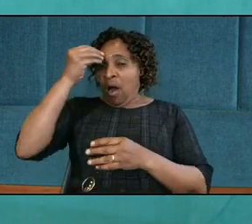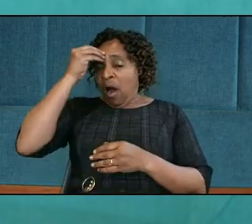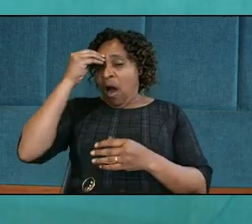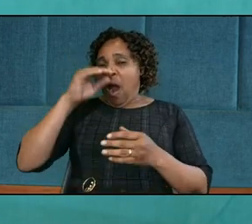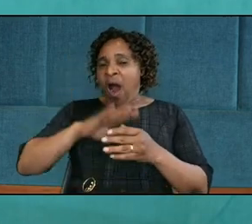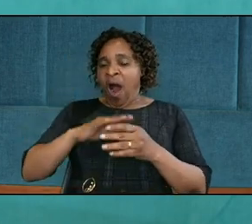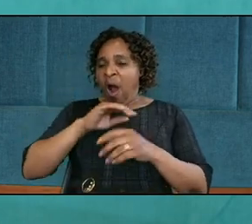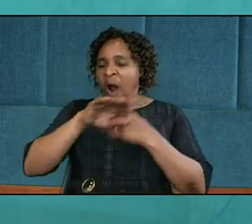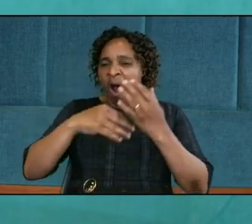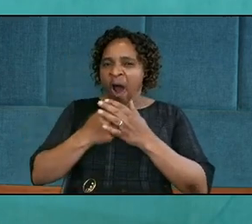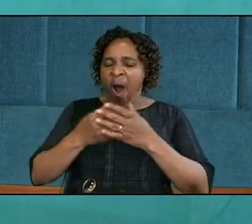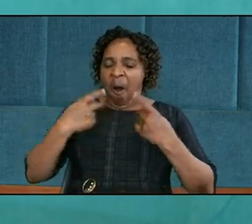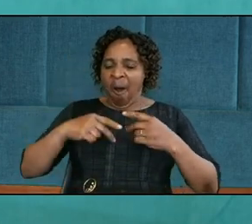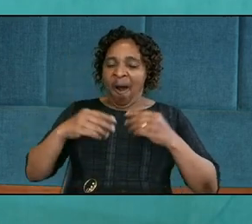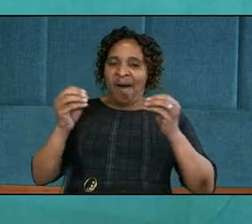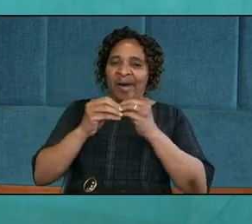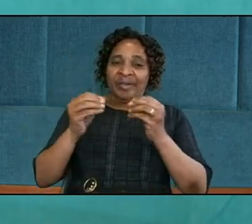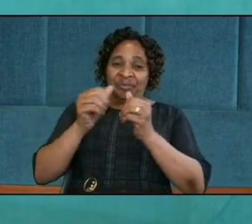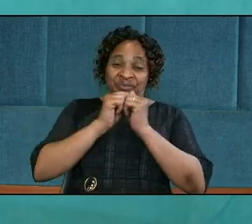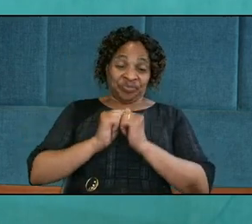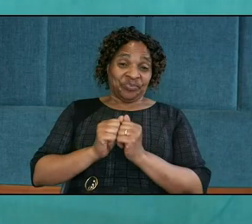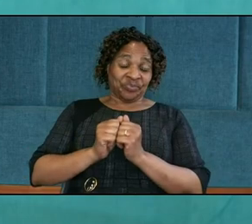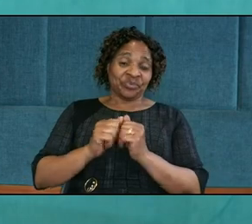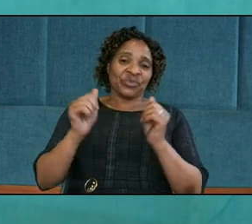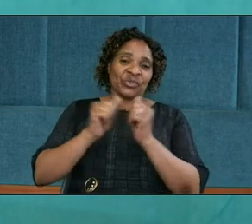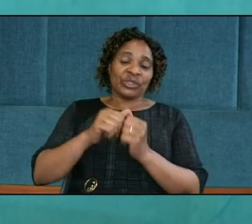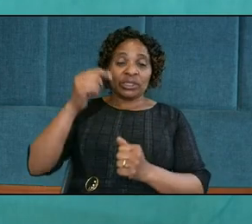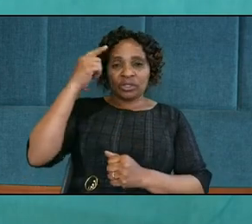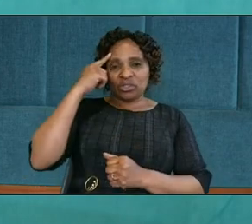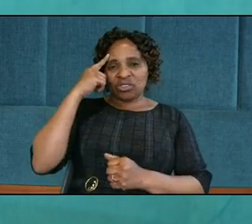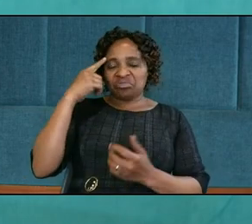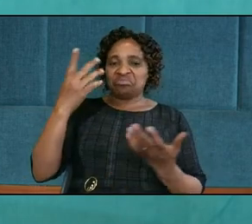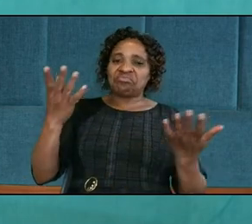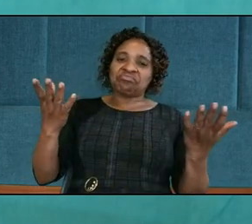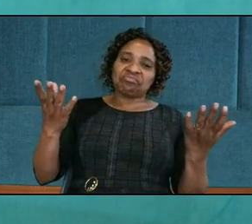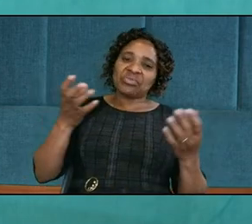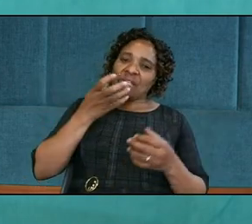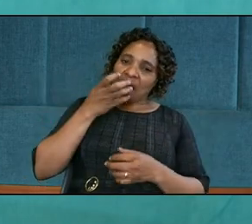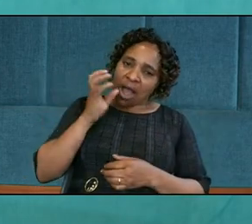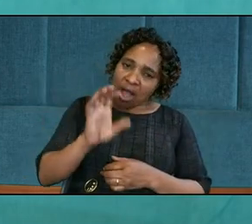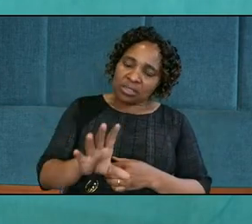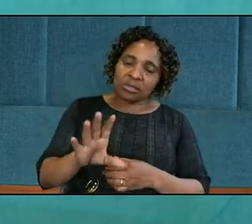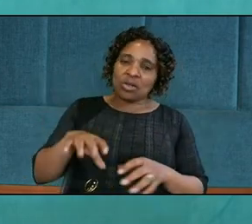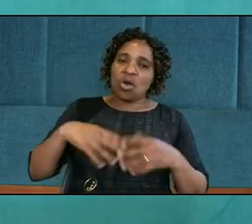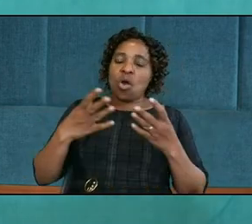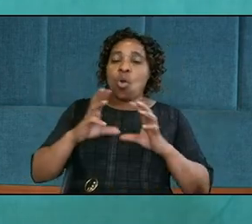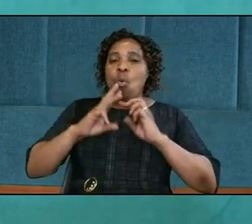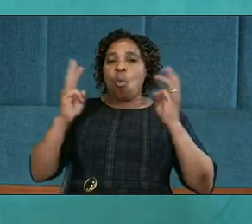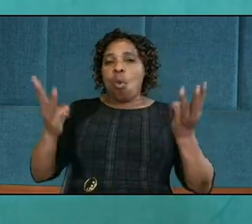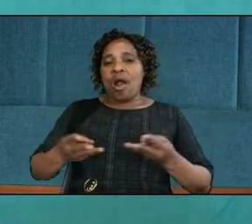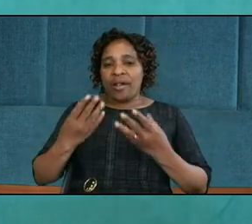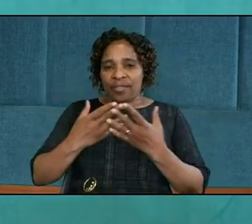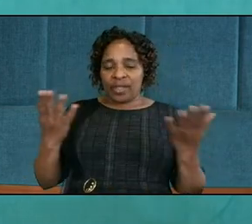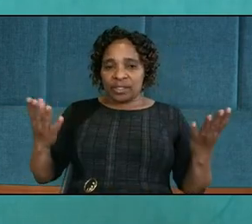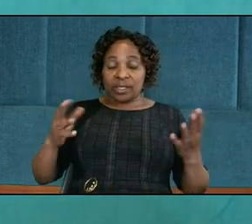the ignorant meet together with no thought of caste or worldly preeminence. That means, ladies and